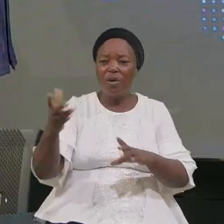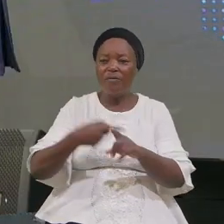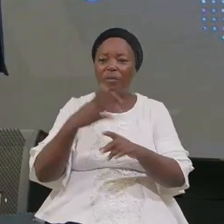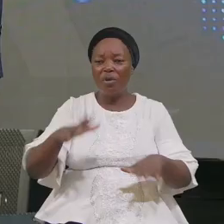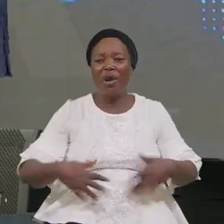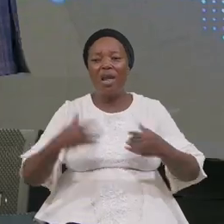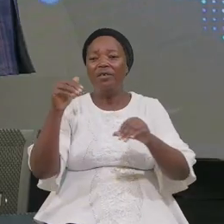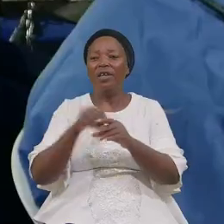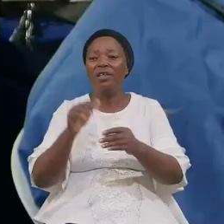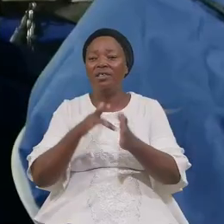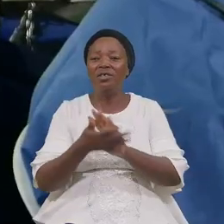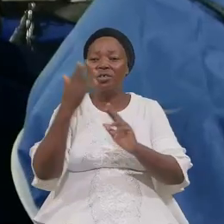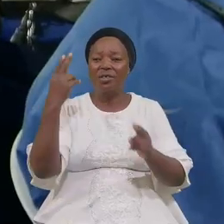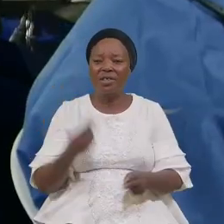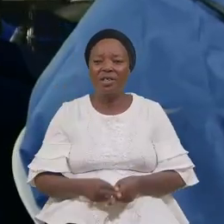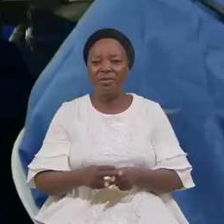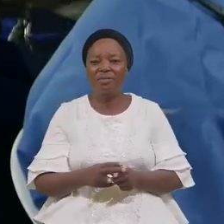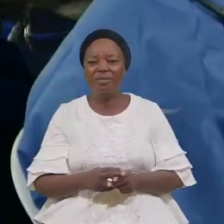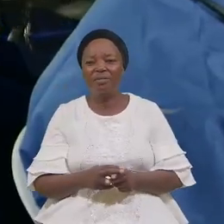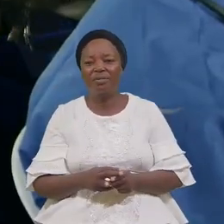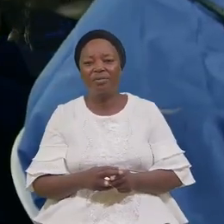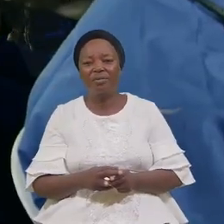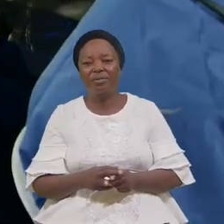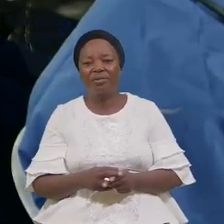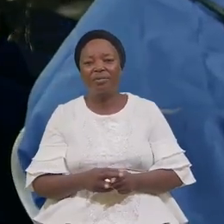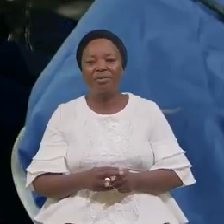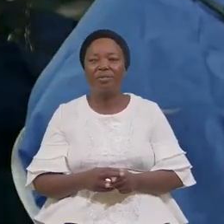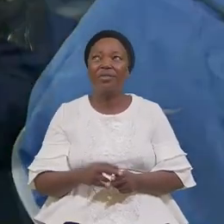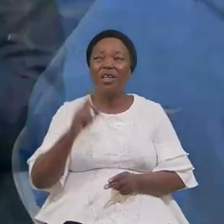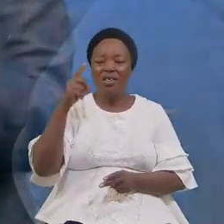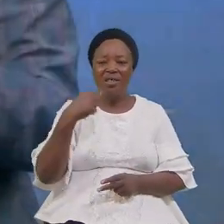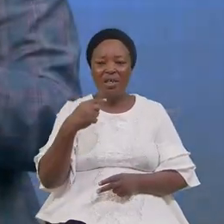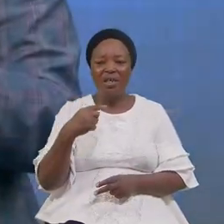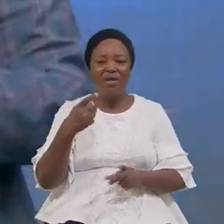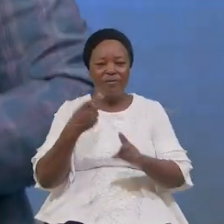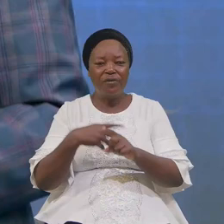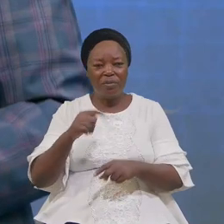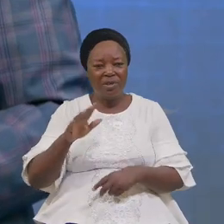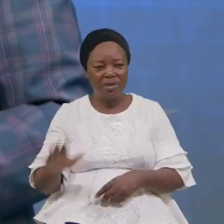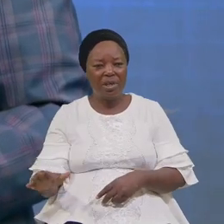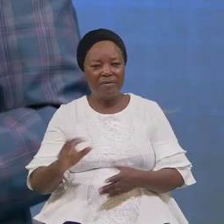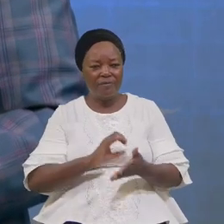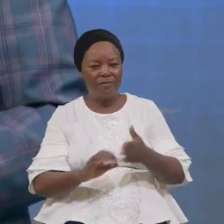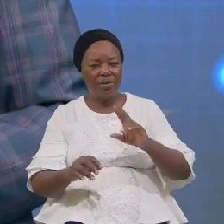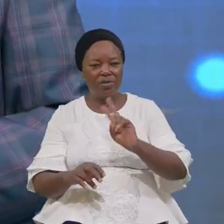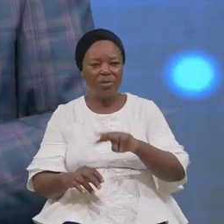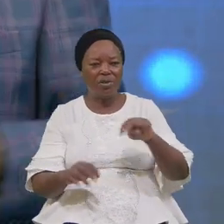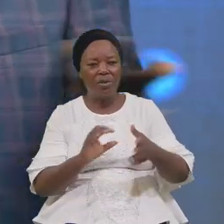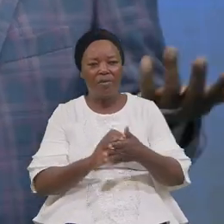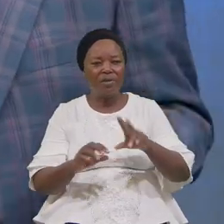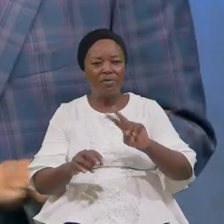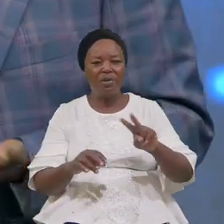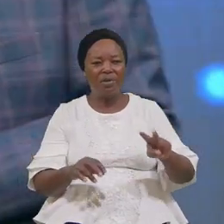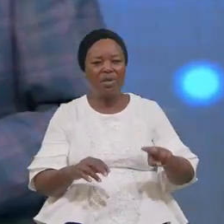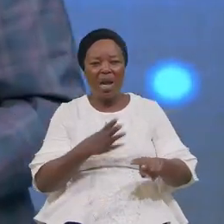in Jesus' name. He said, of a child, verse 22. In verse 22, and